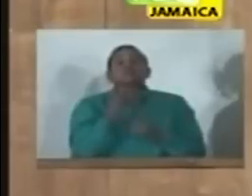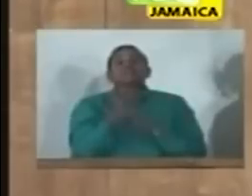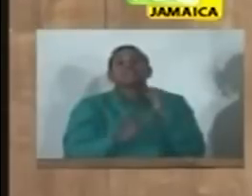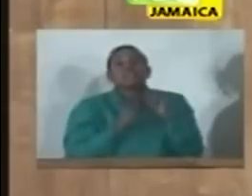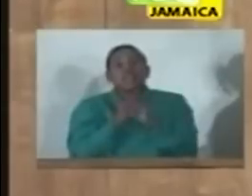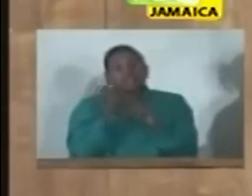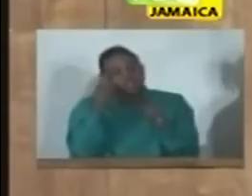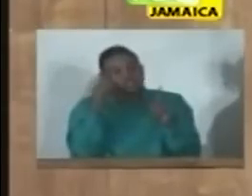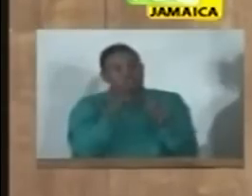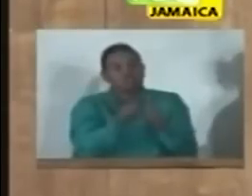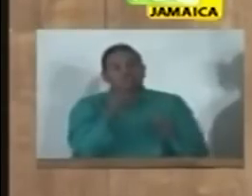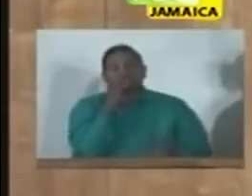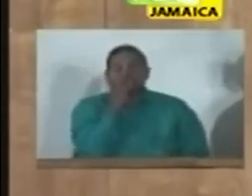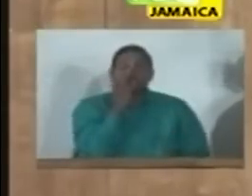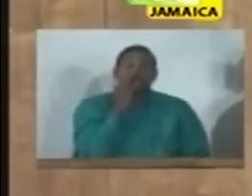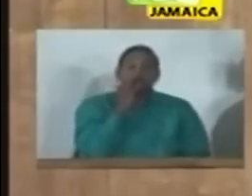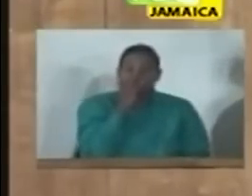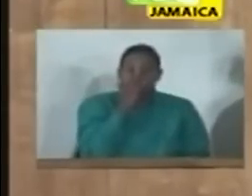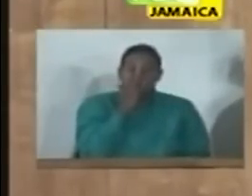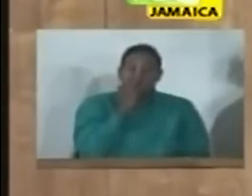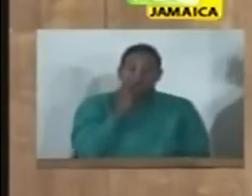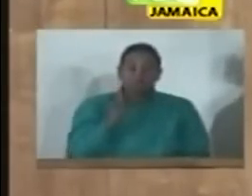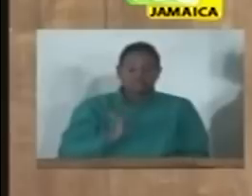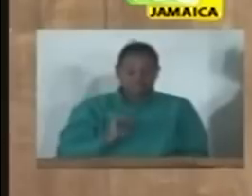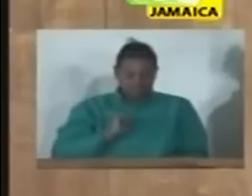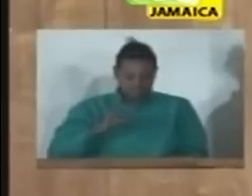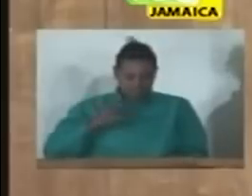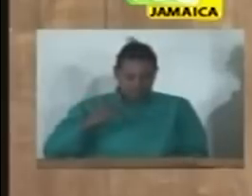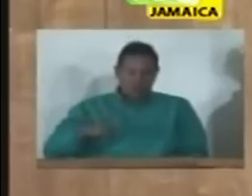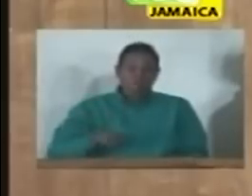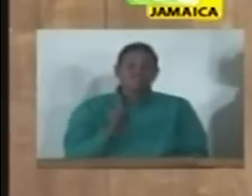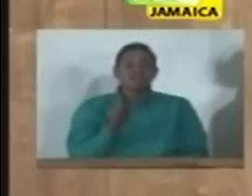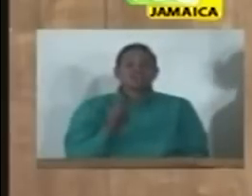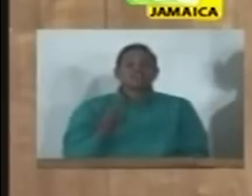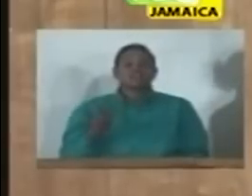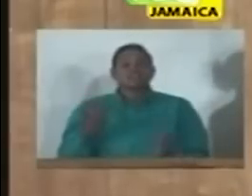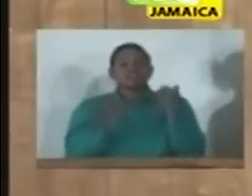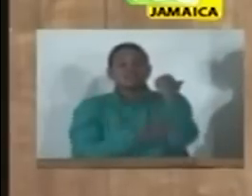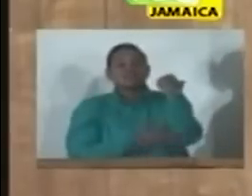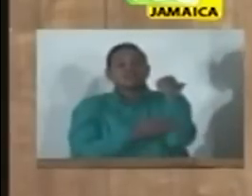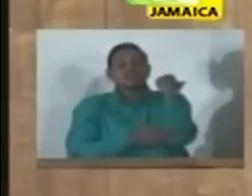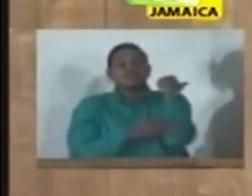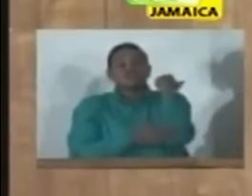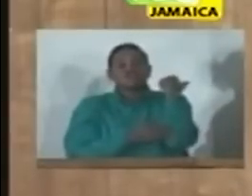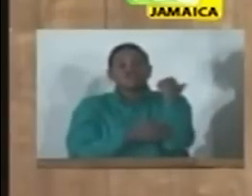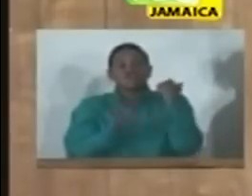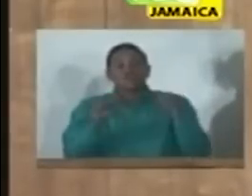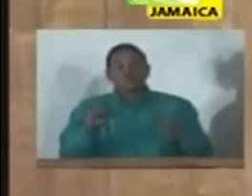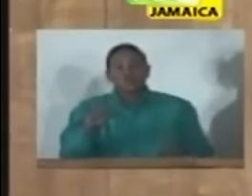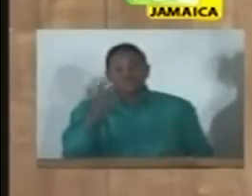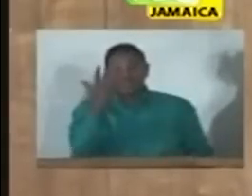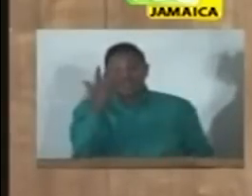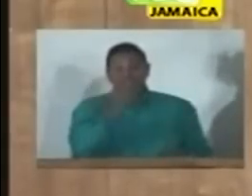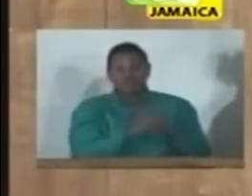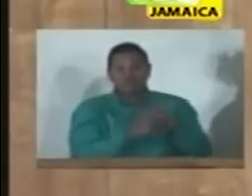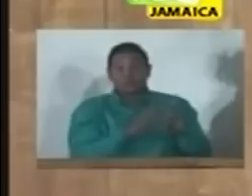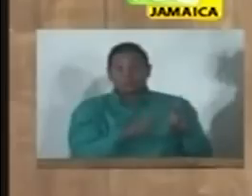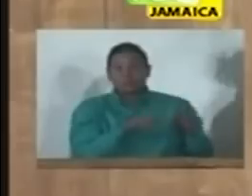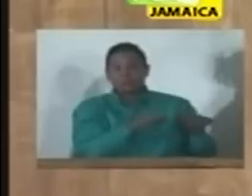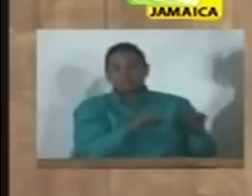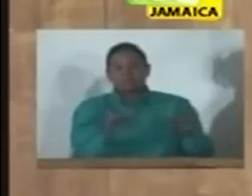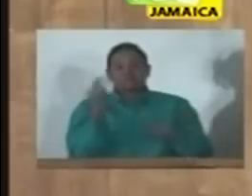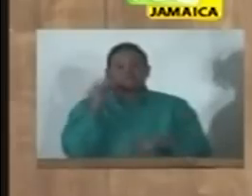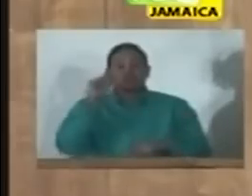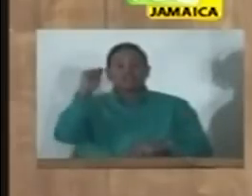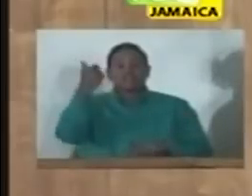treaty. And so I am offended that a country could hold 5 of us for